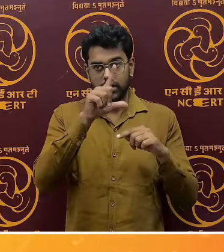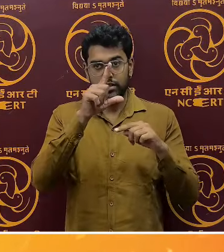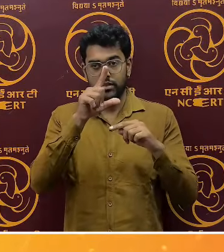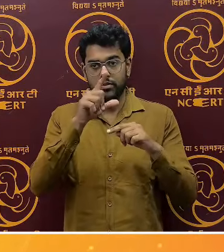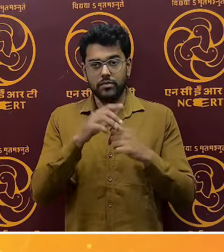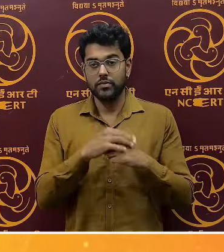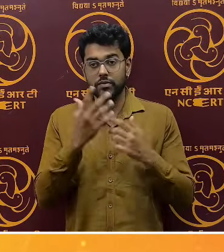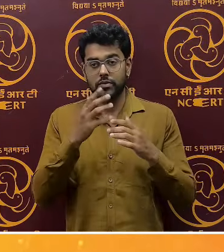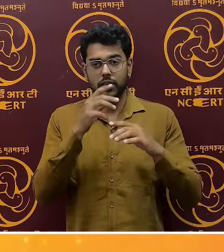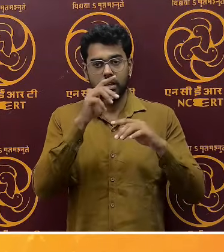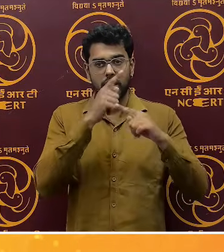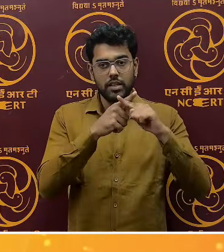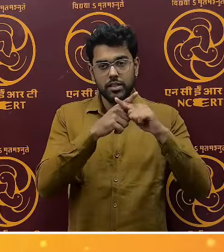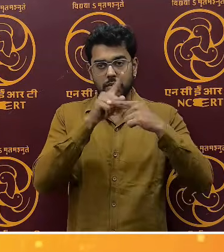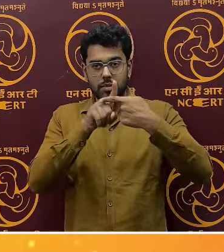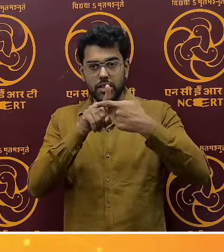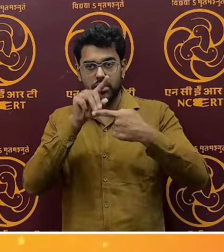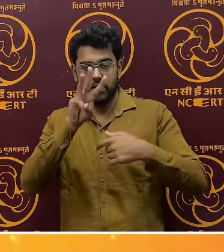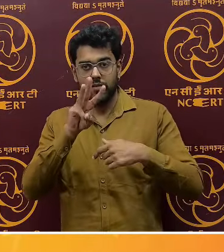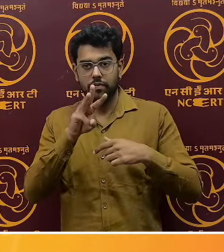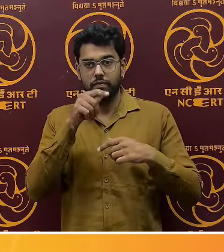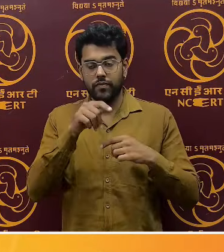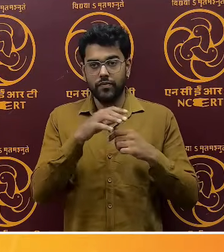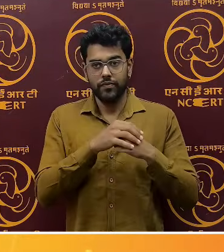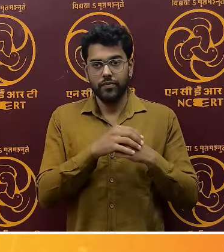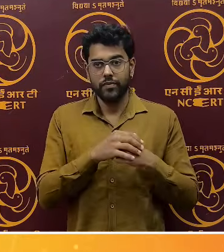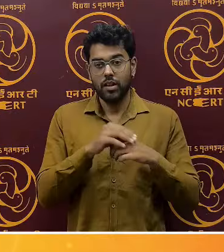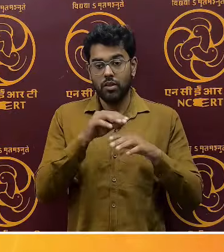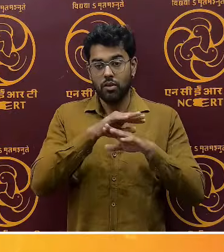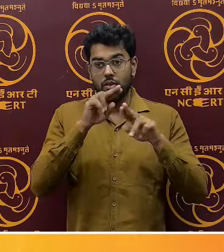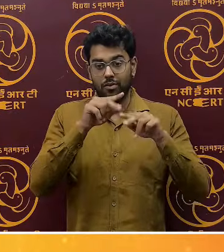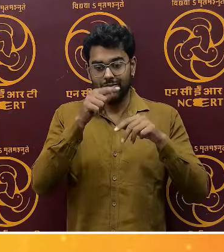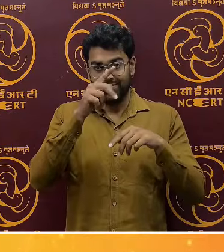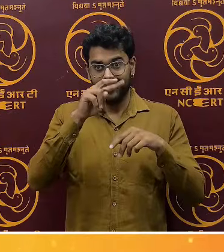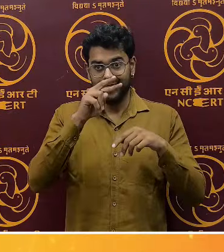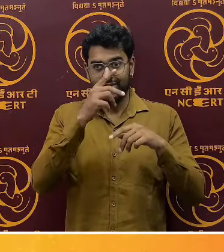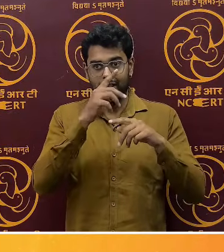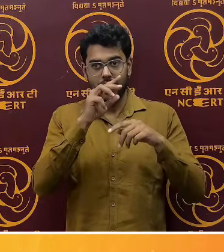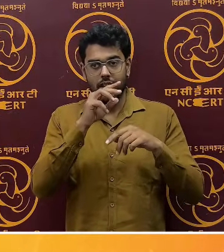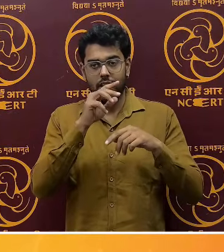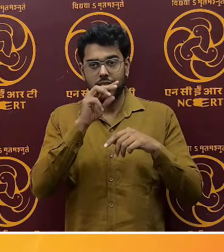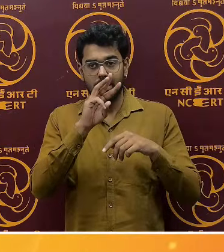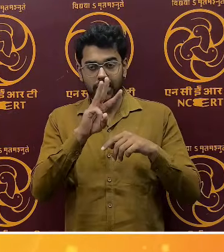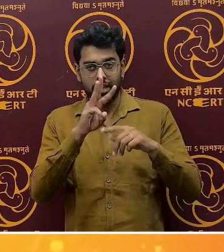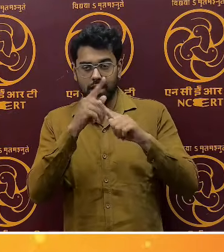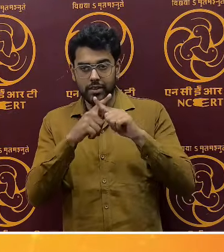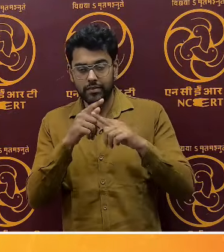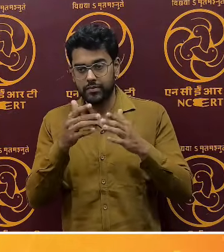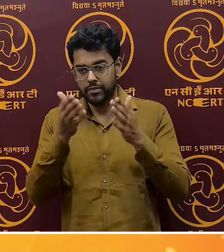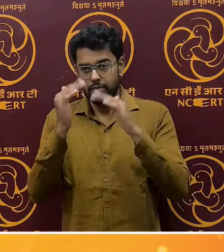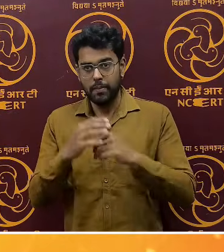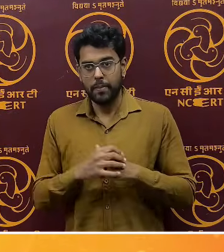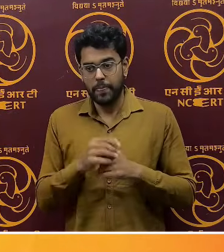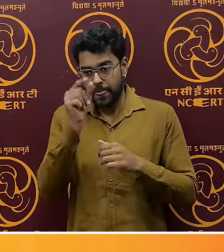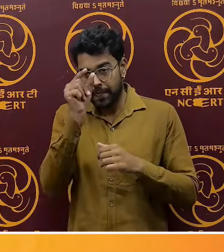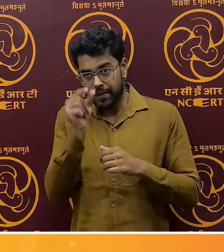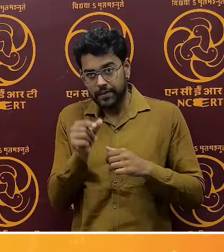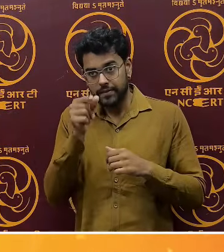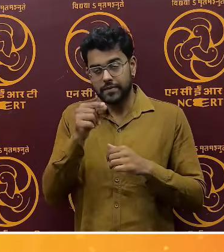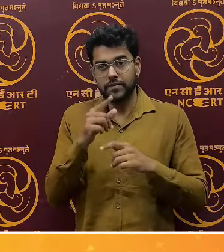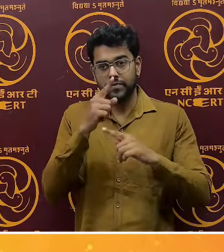So length of this whole rectangle is x plus 3. Likewise, its width is x plus